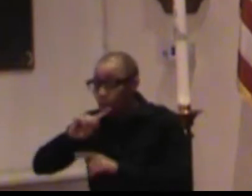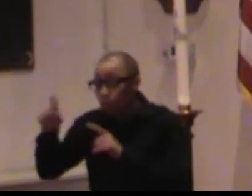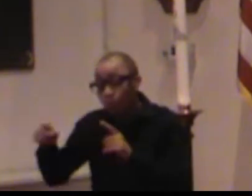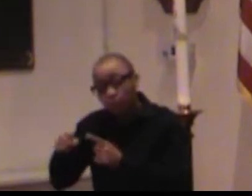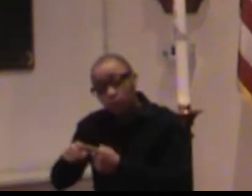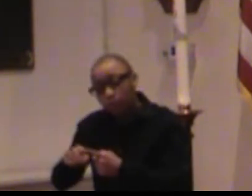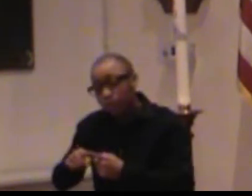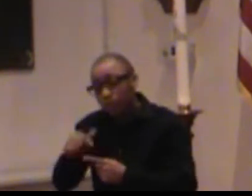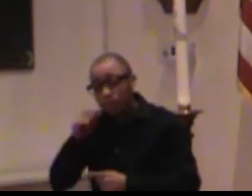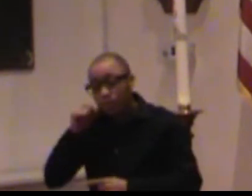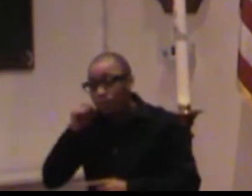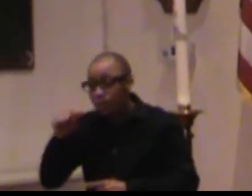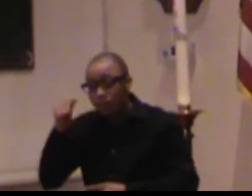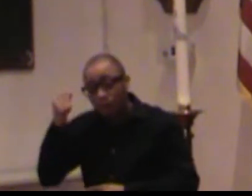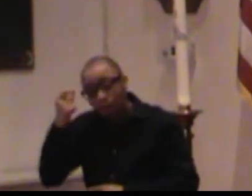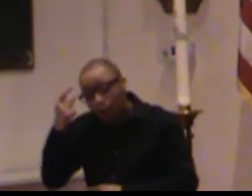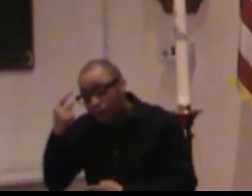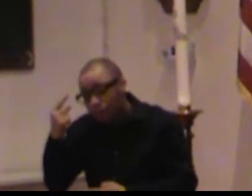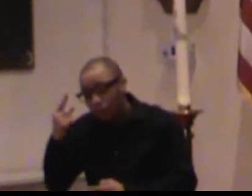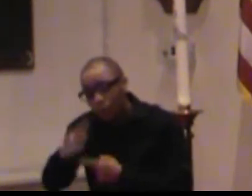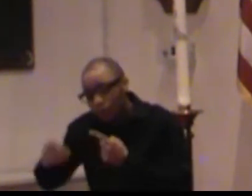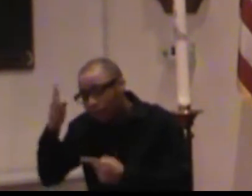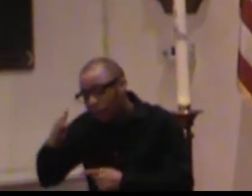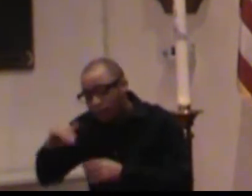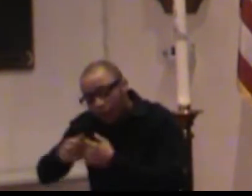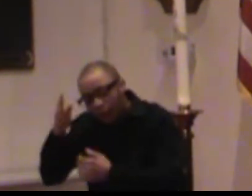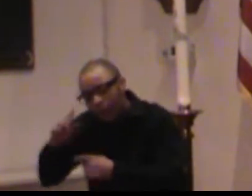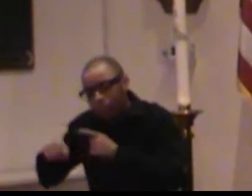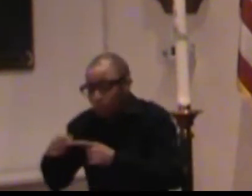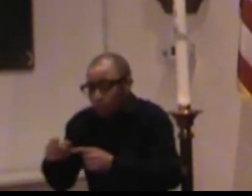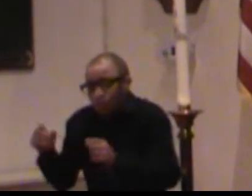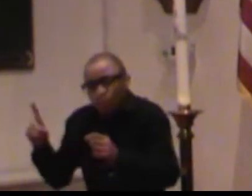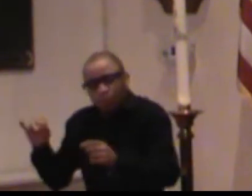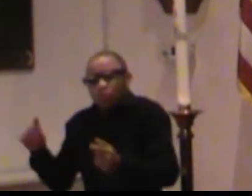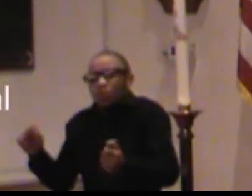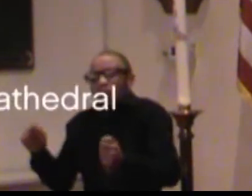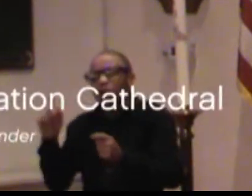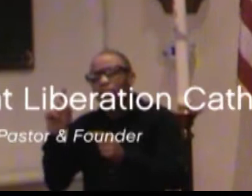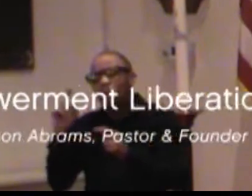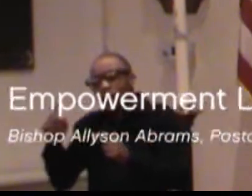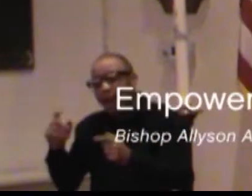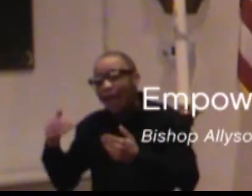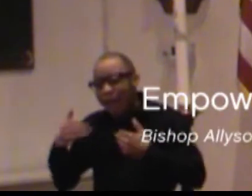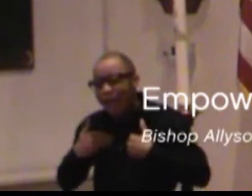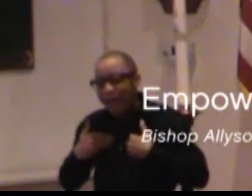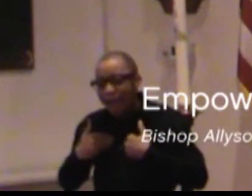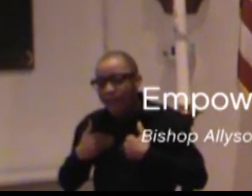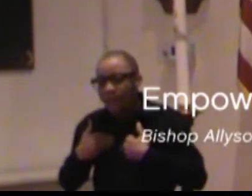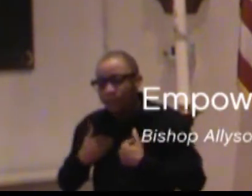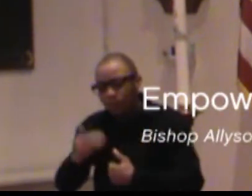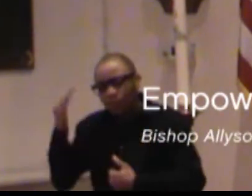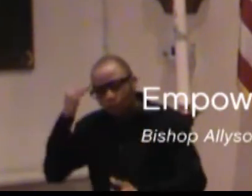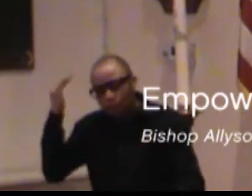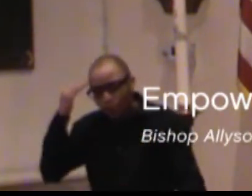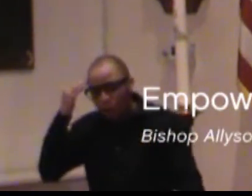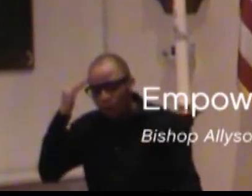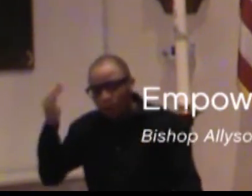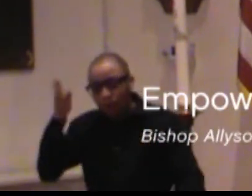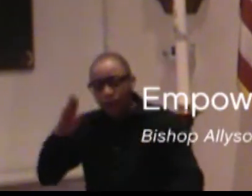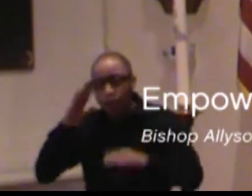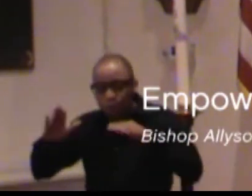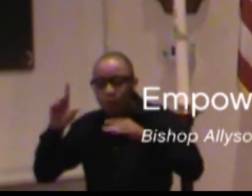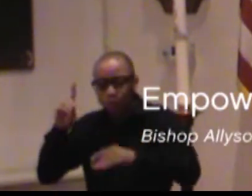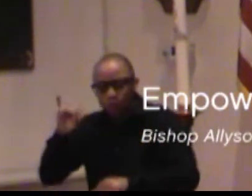quite understand how God is going to do it, but we have the assurance that God will do